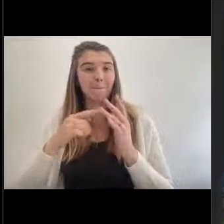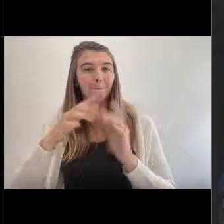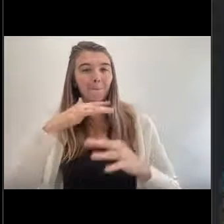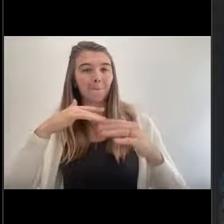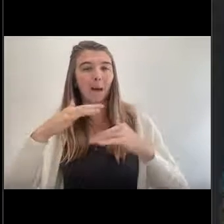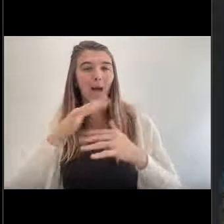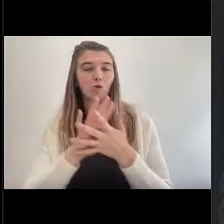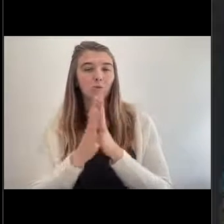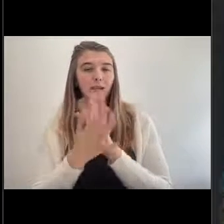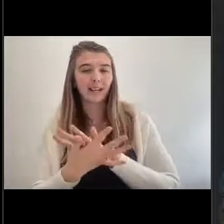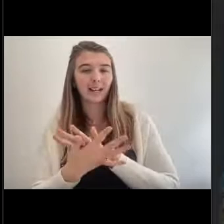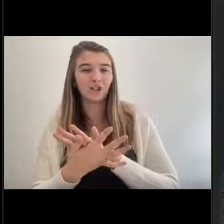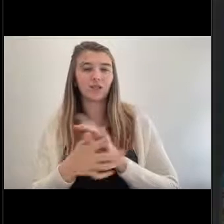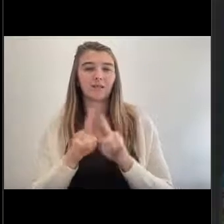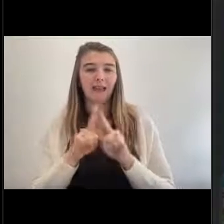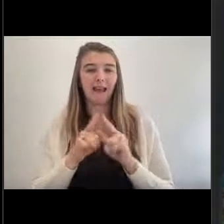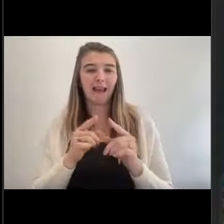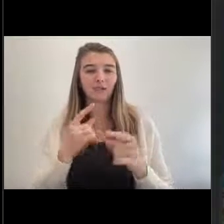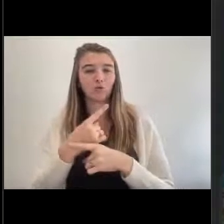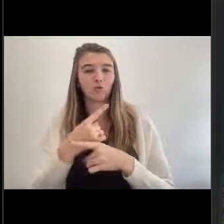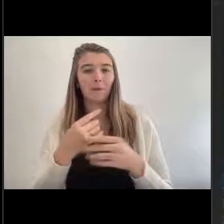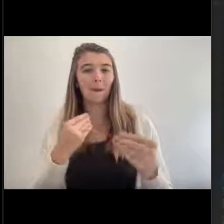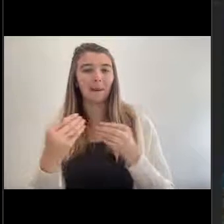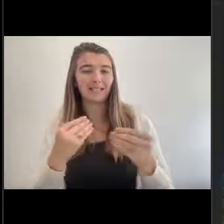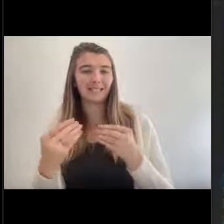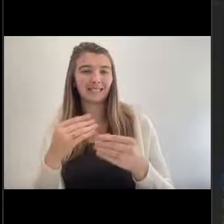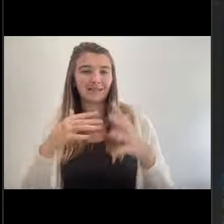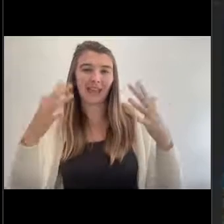within the PET plastosphere.